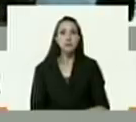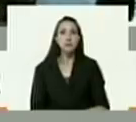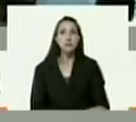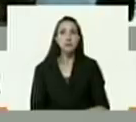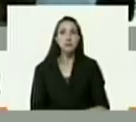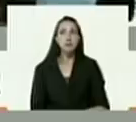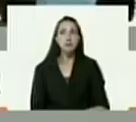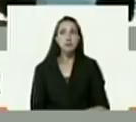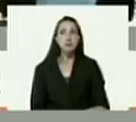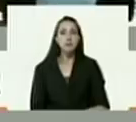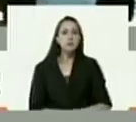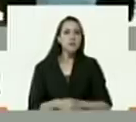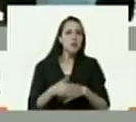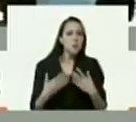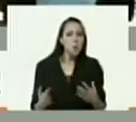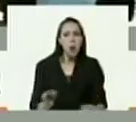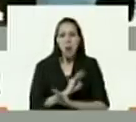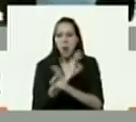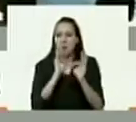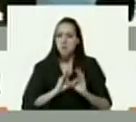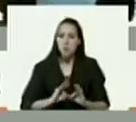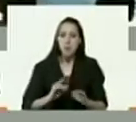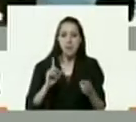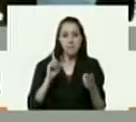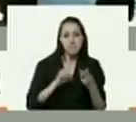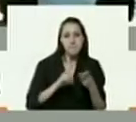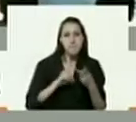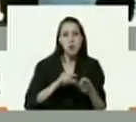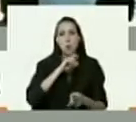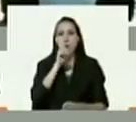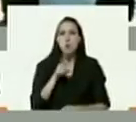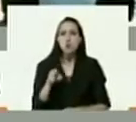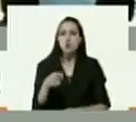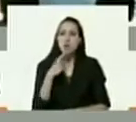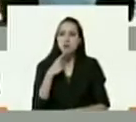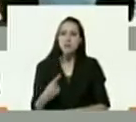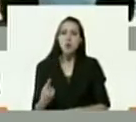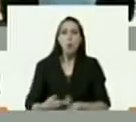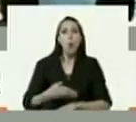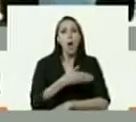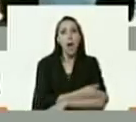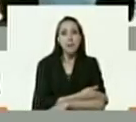misión, ¿cuál es el estatus? The second question la segunda pregunta es, usted mencionó the